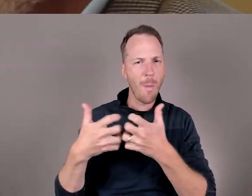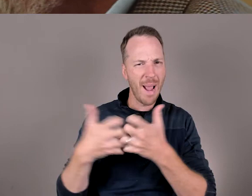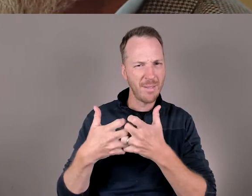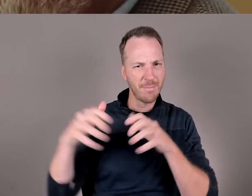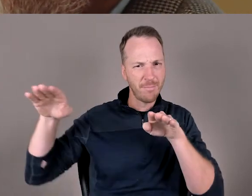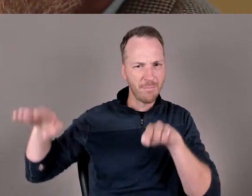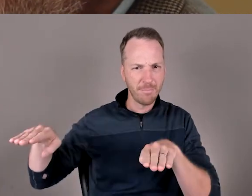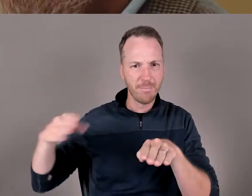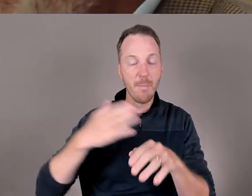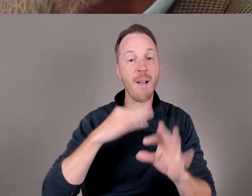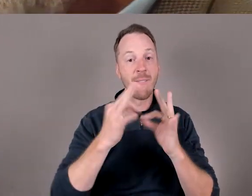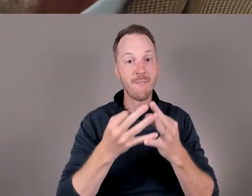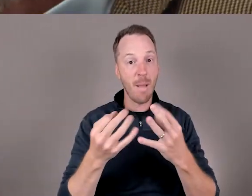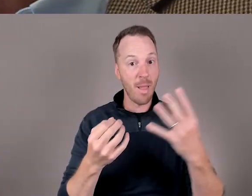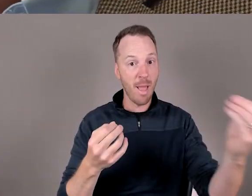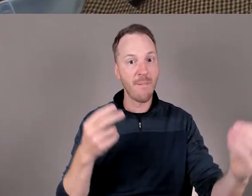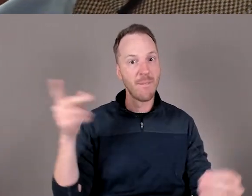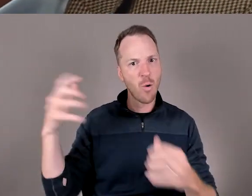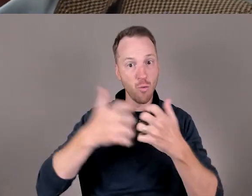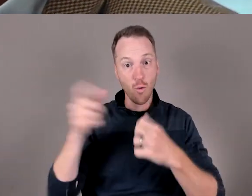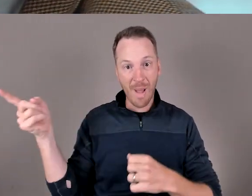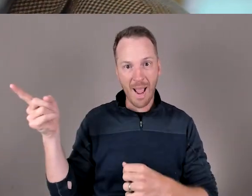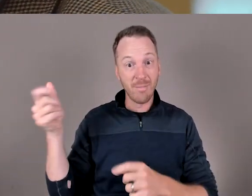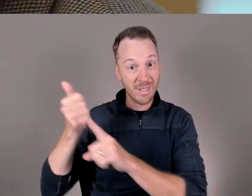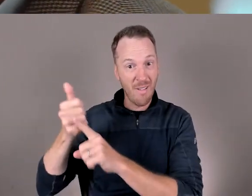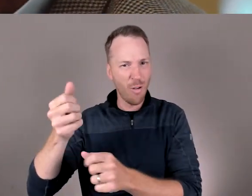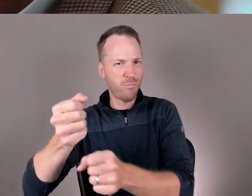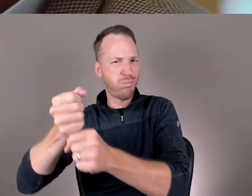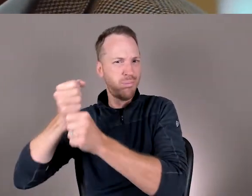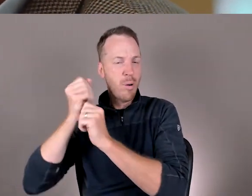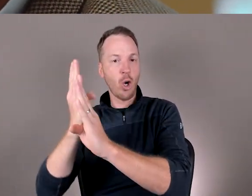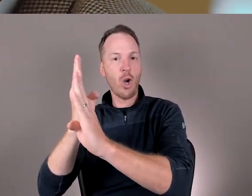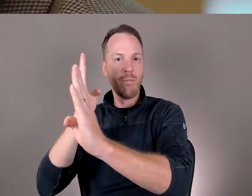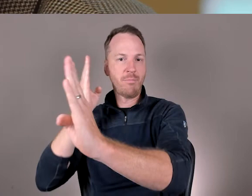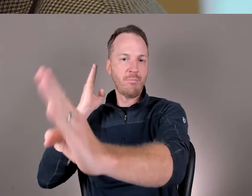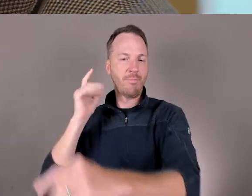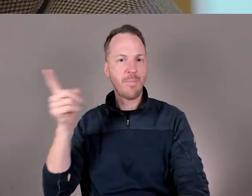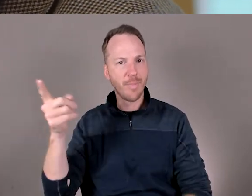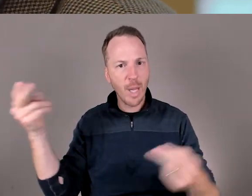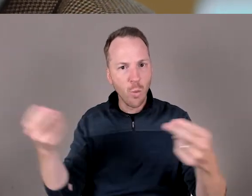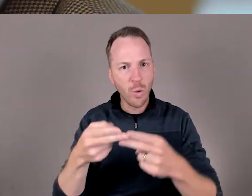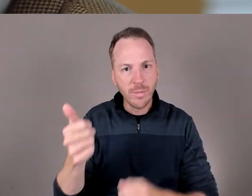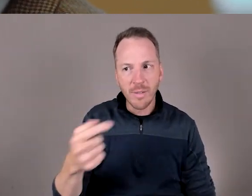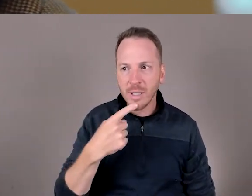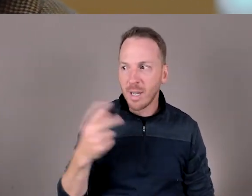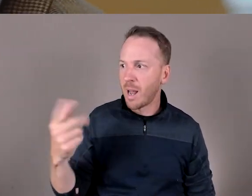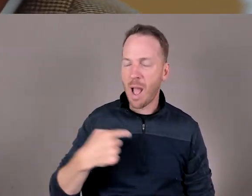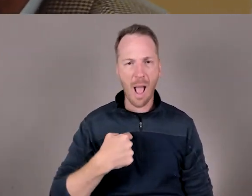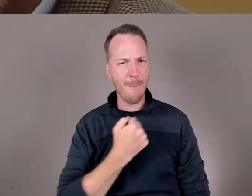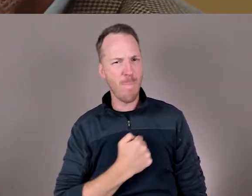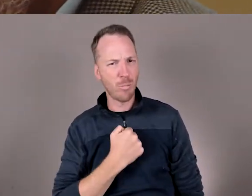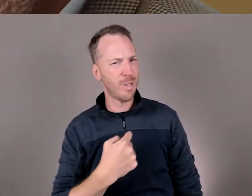after my family had left, he pulled back the curtain between the two of us, and he introduced himself. And he said, I